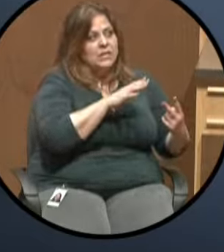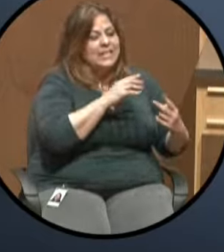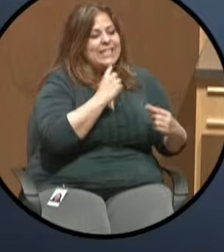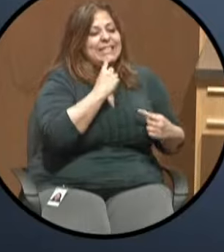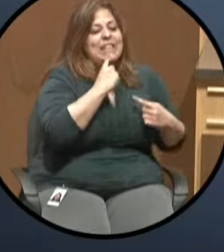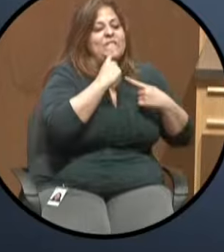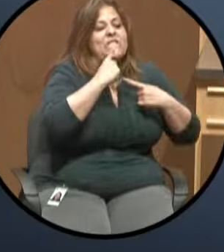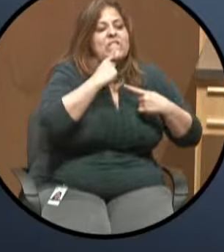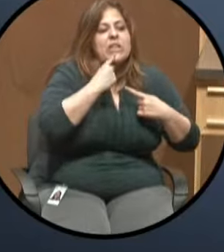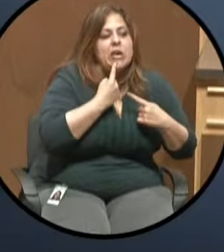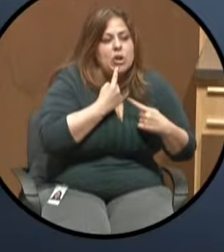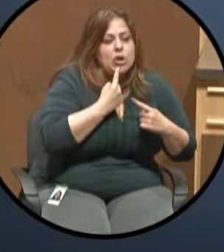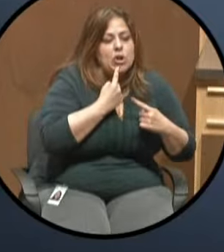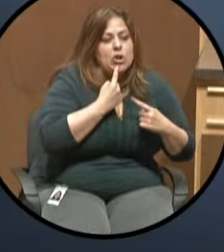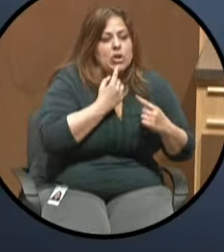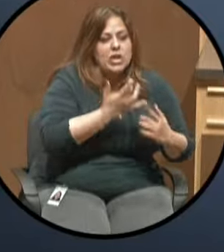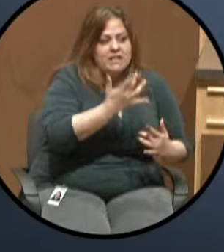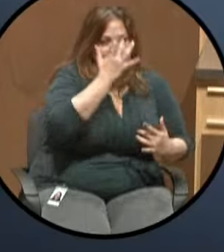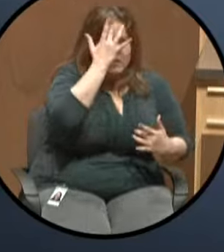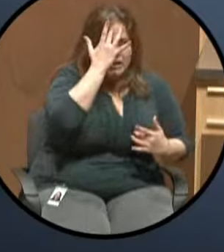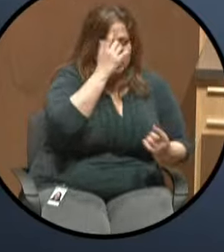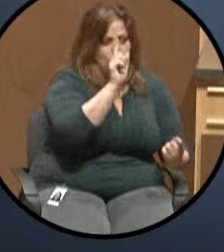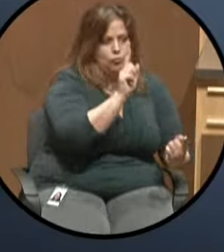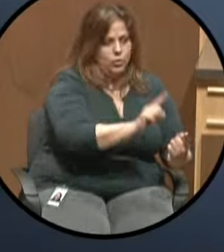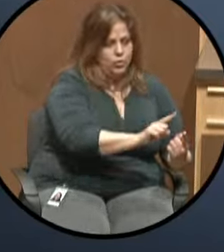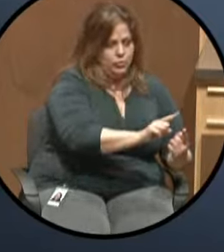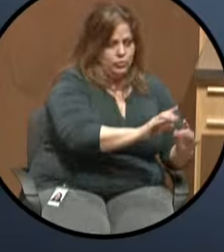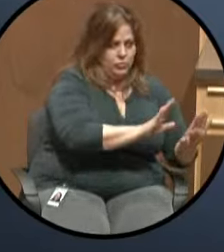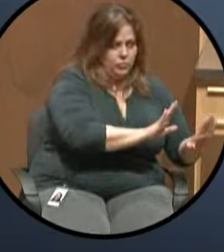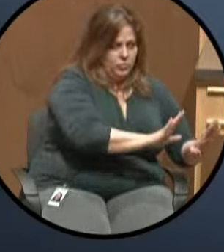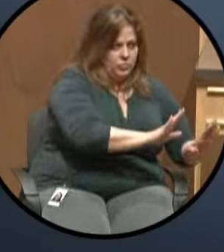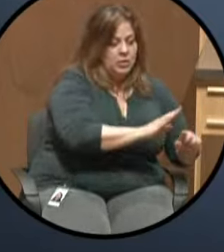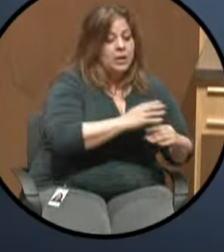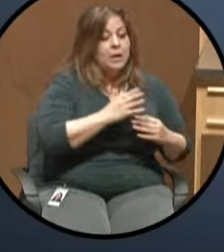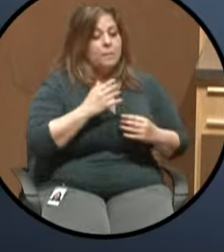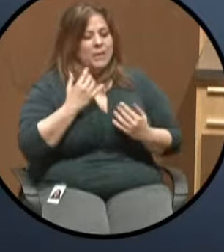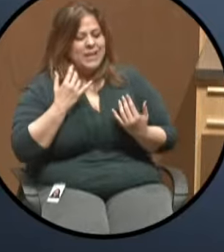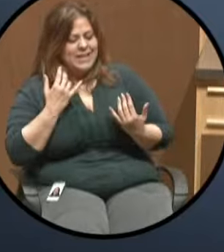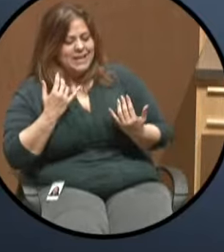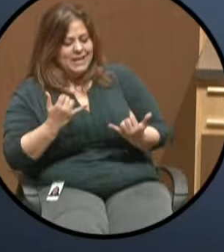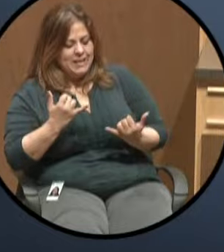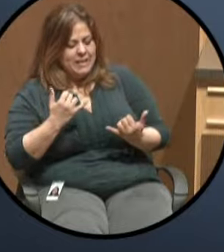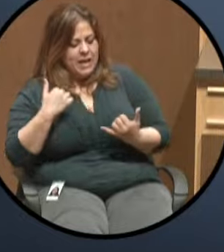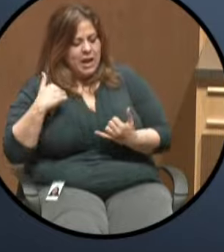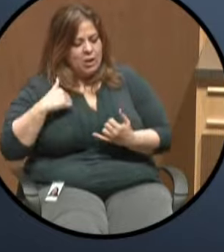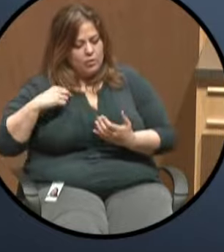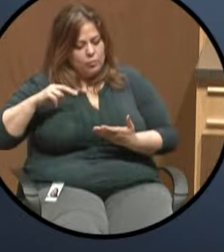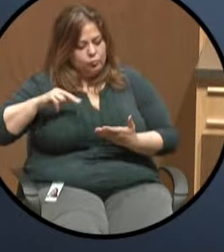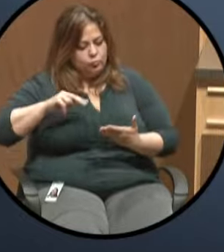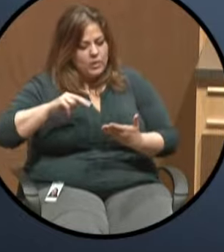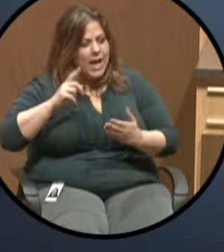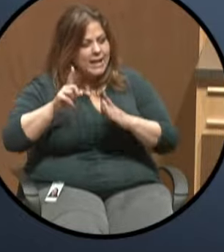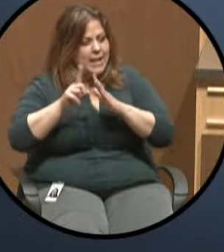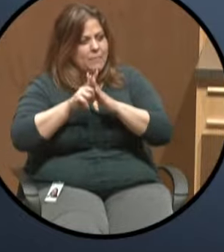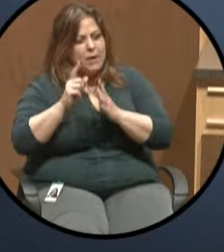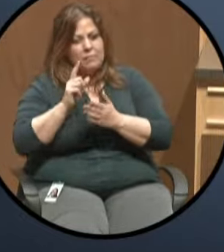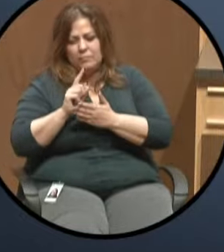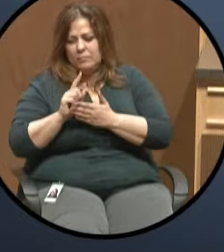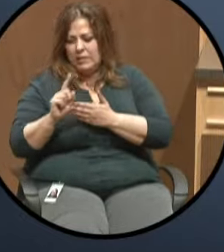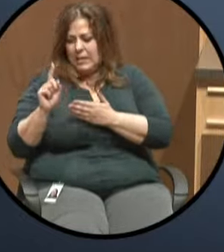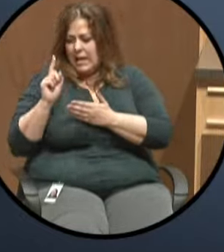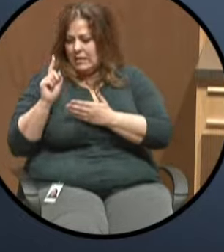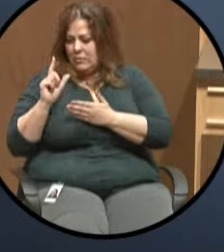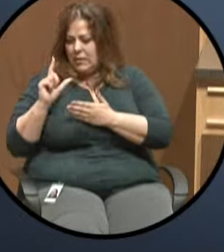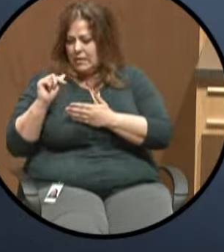severe infection? Now, what's happened over time, and actually as recently as last week, which came up in Lancet, and this week